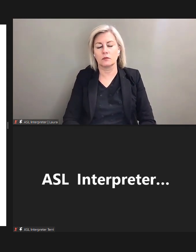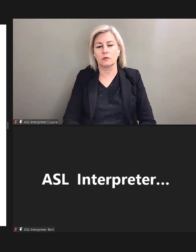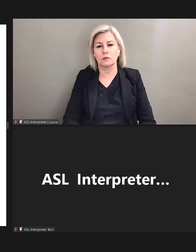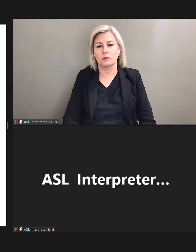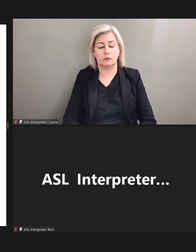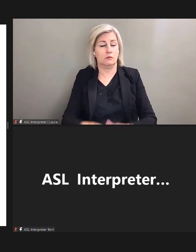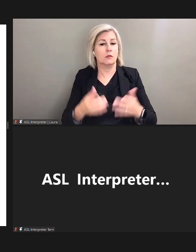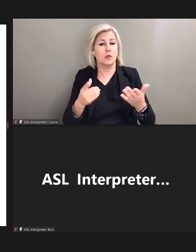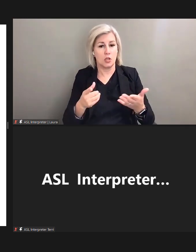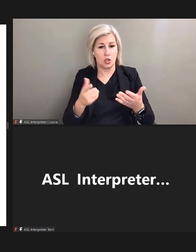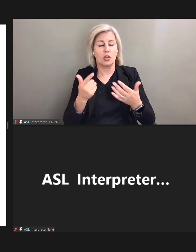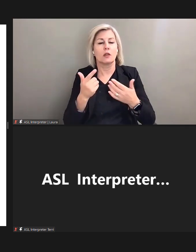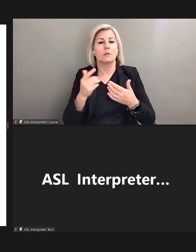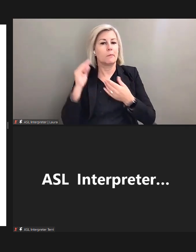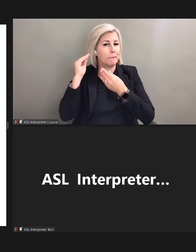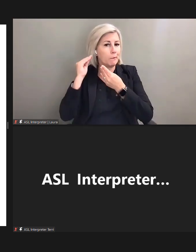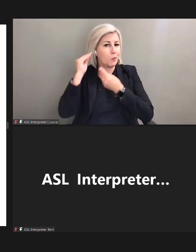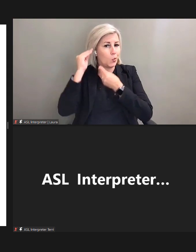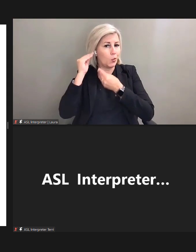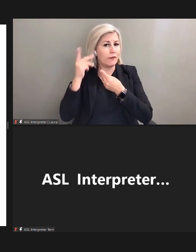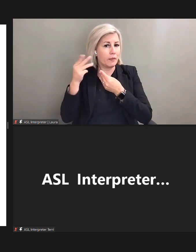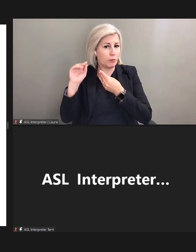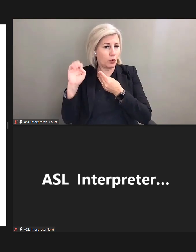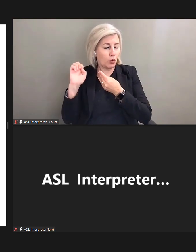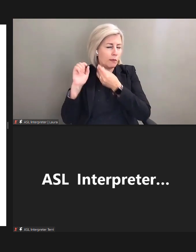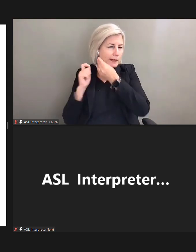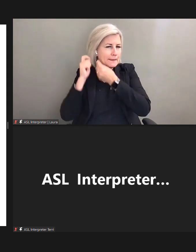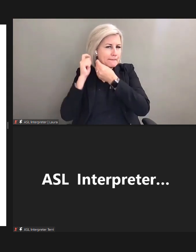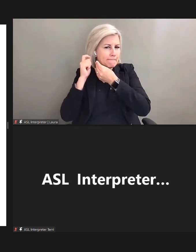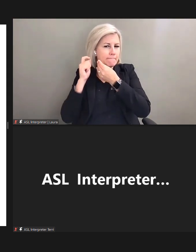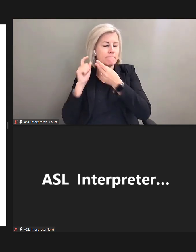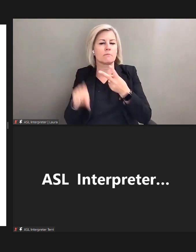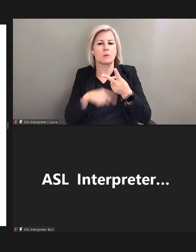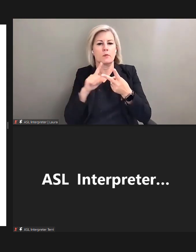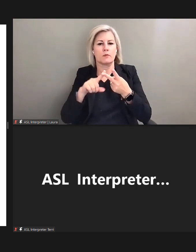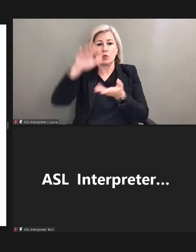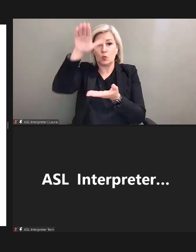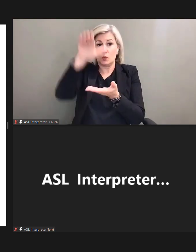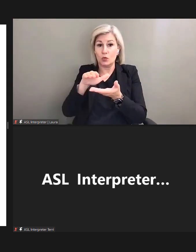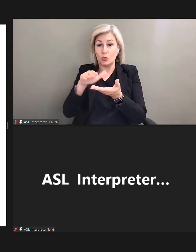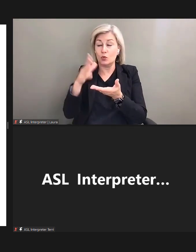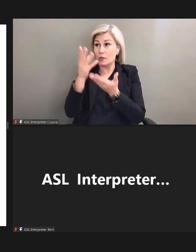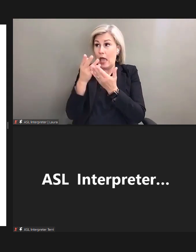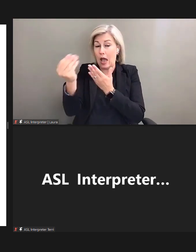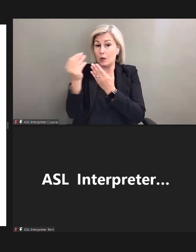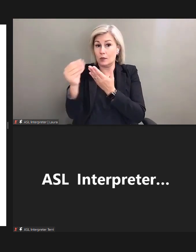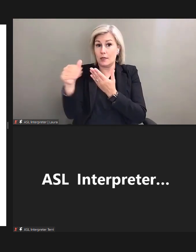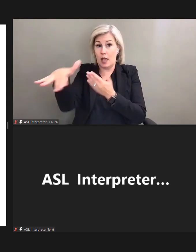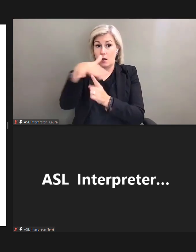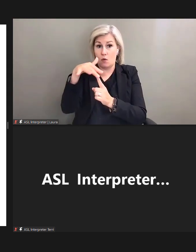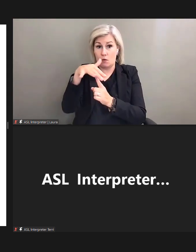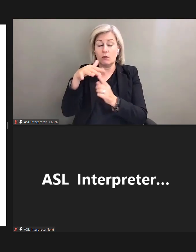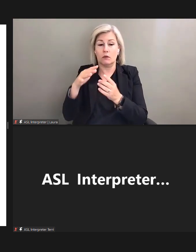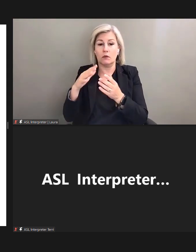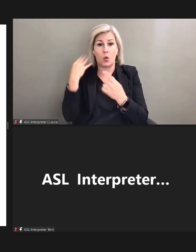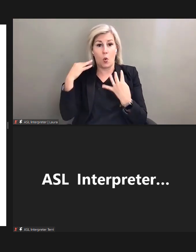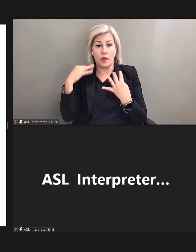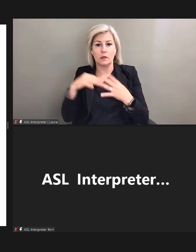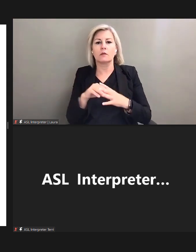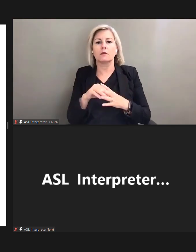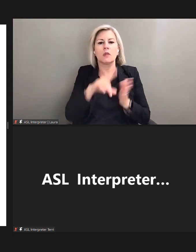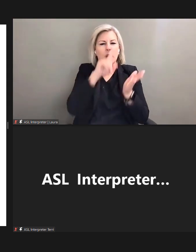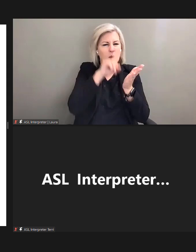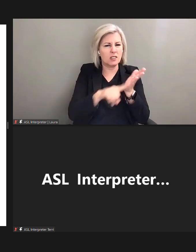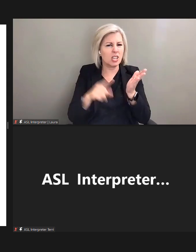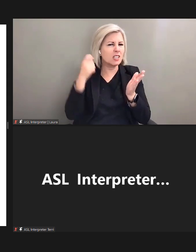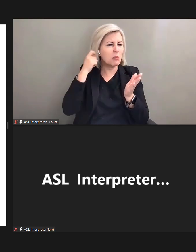You're going to reposition the probe. You're going to reduce external noise. You're going to check the probe